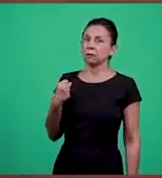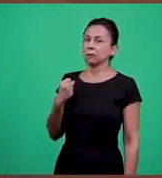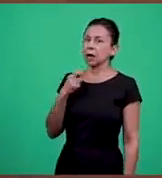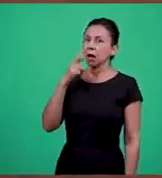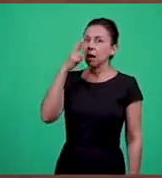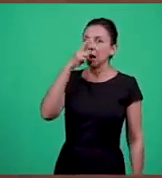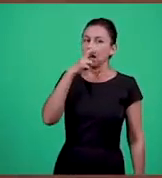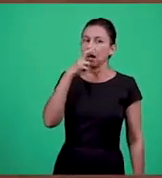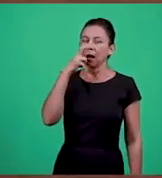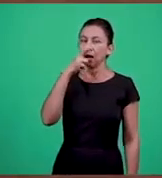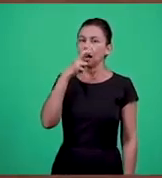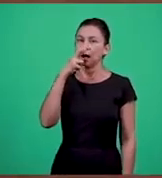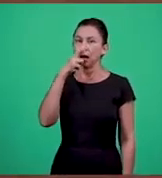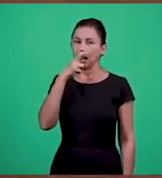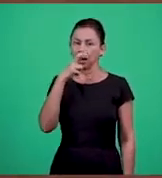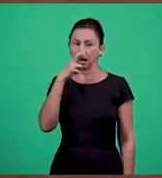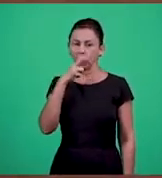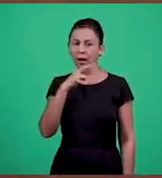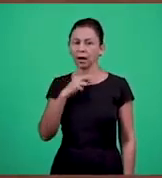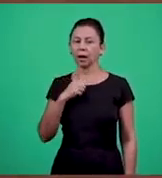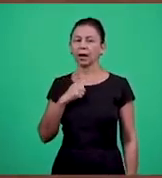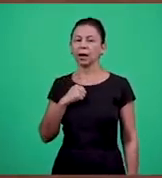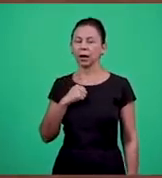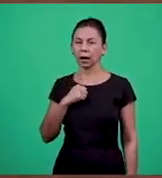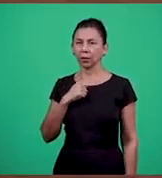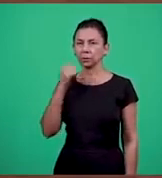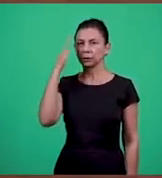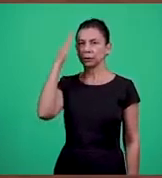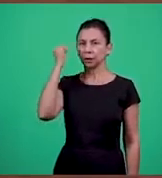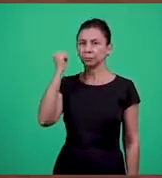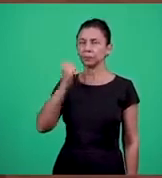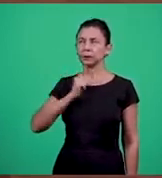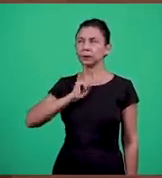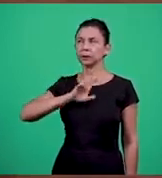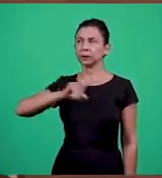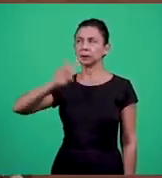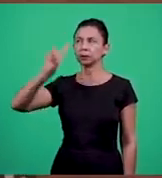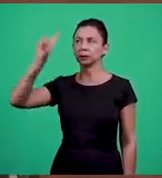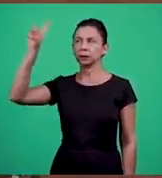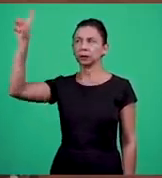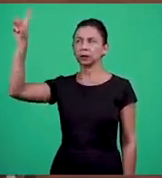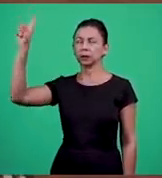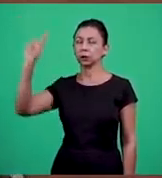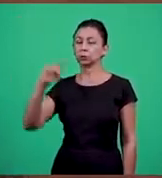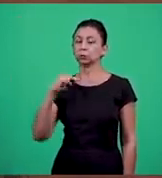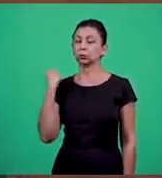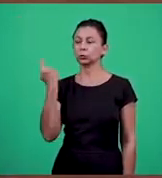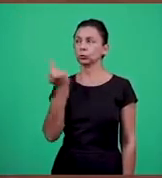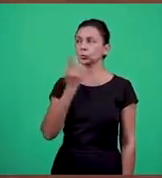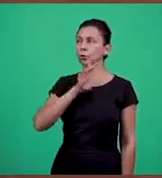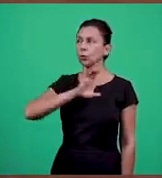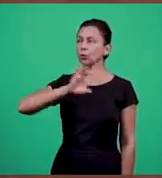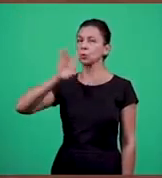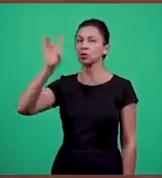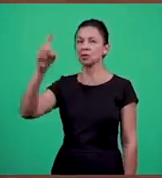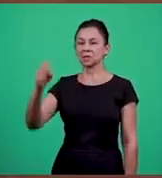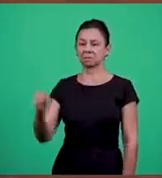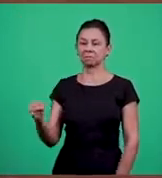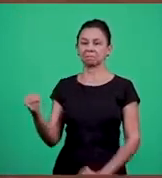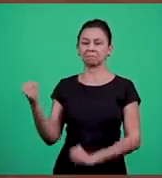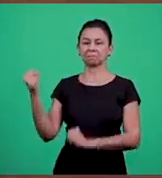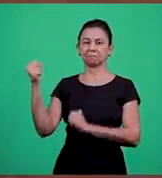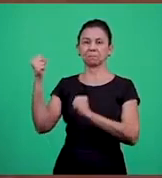conquered many kings, all the people who opposed the people of Israel, but God was with